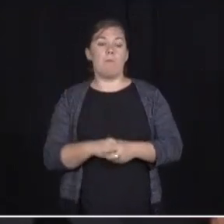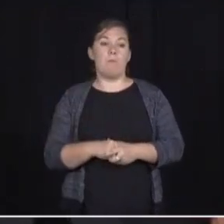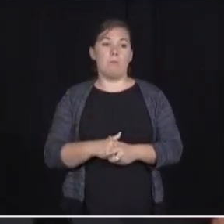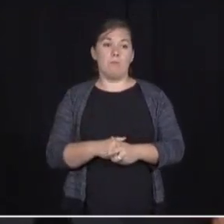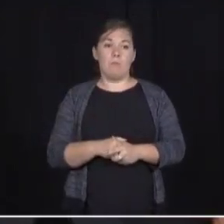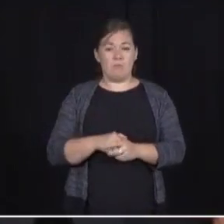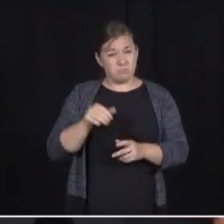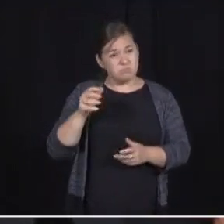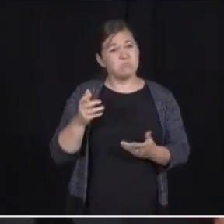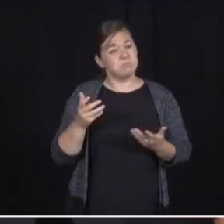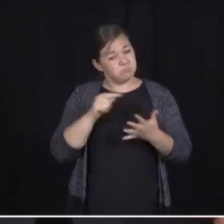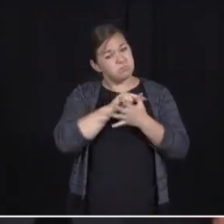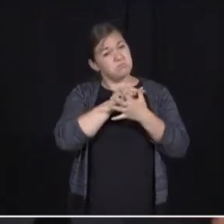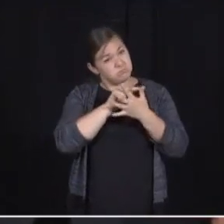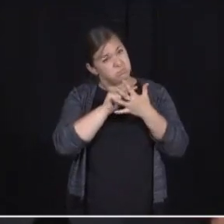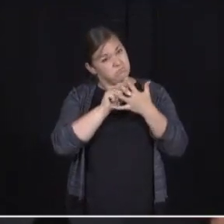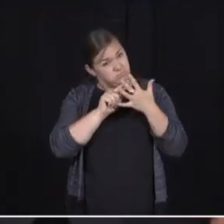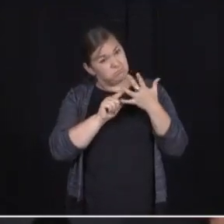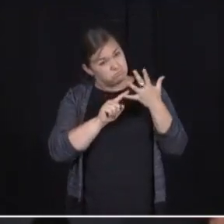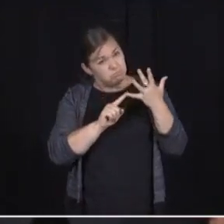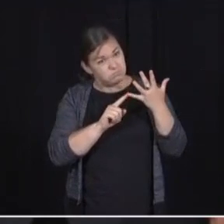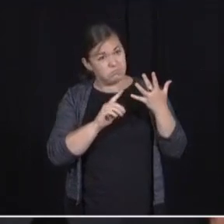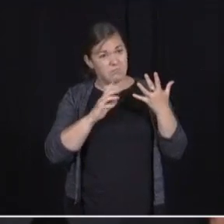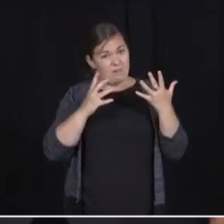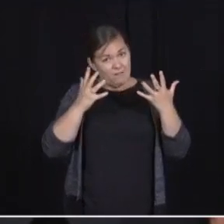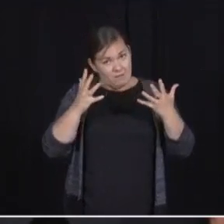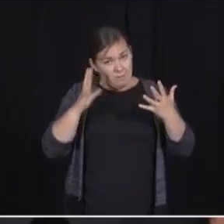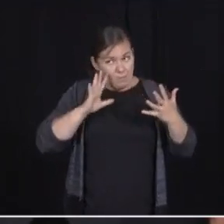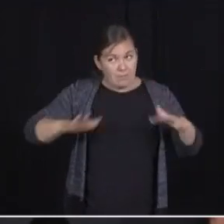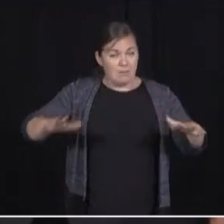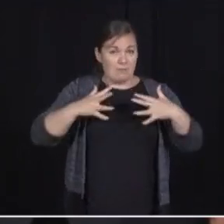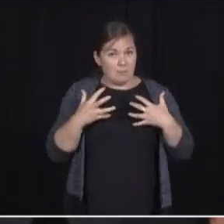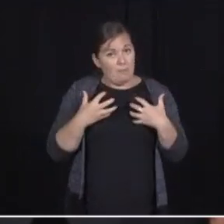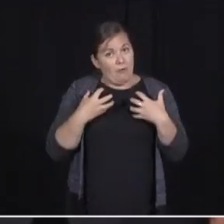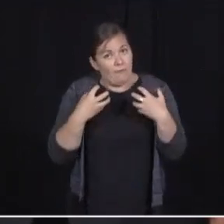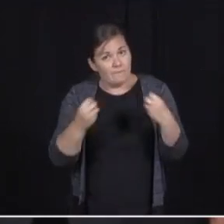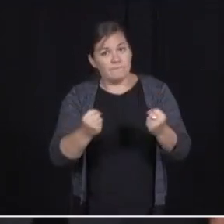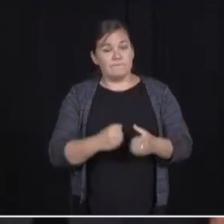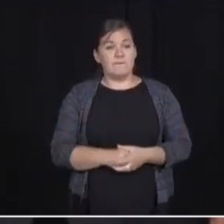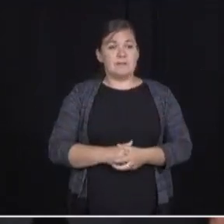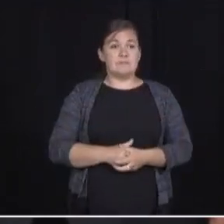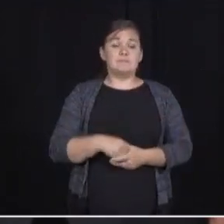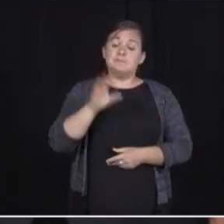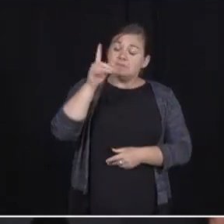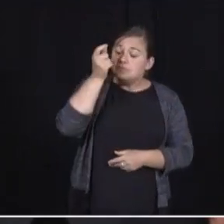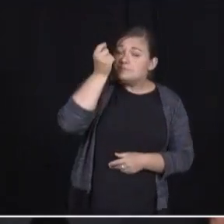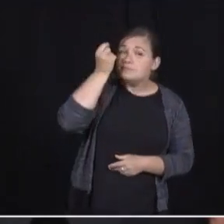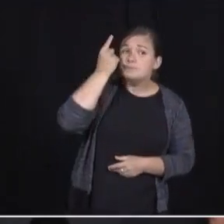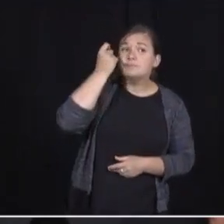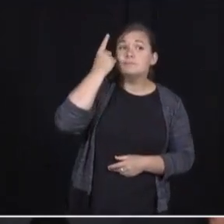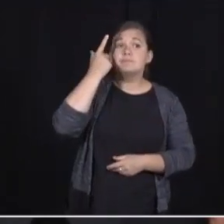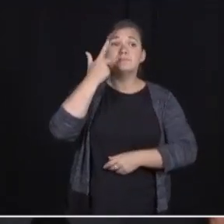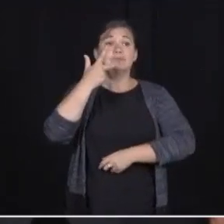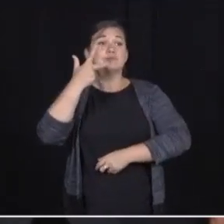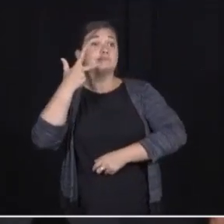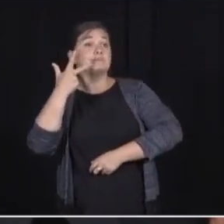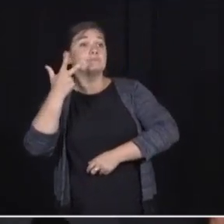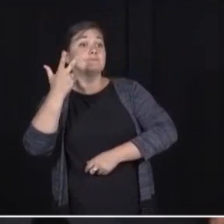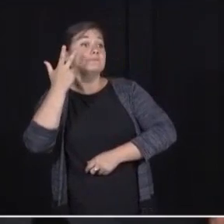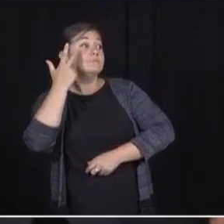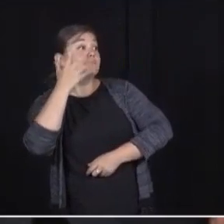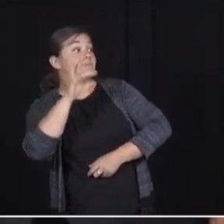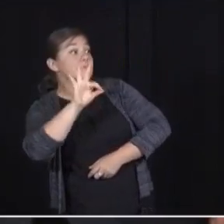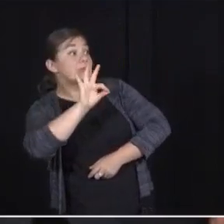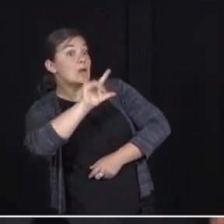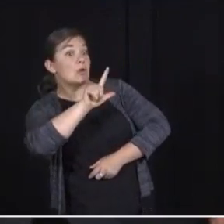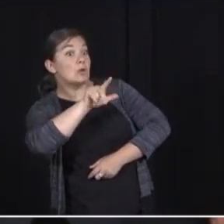keep us as healthy as possible. And of course, when the influenza vaccine becomes available in the fall, get it.